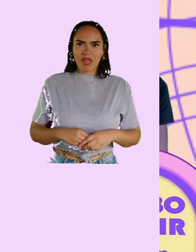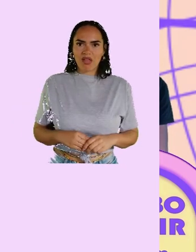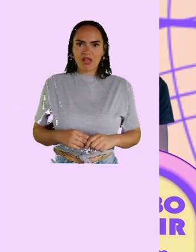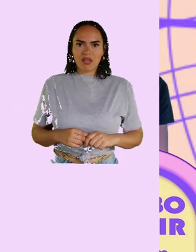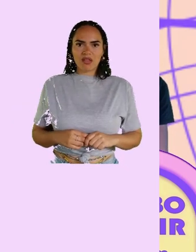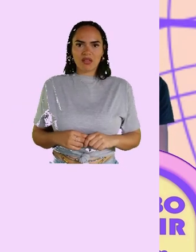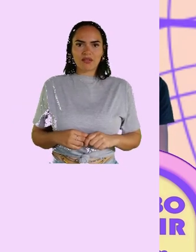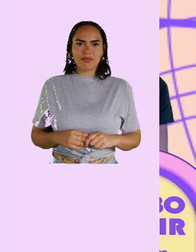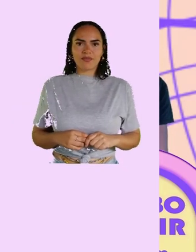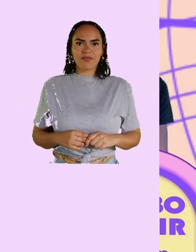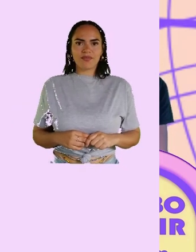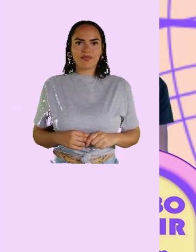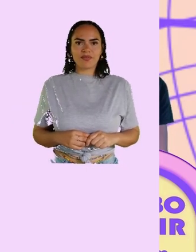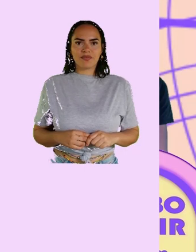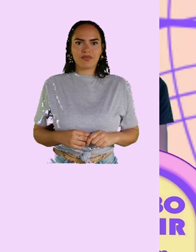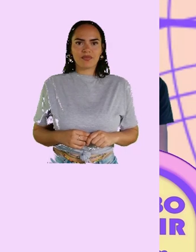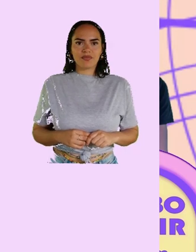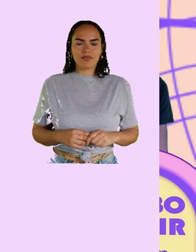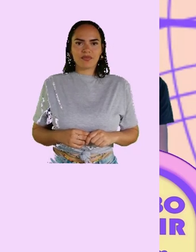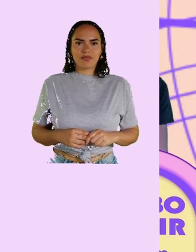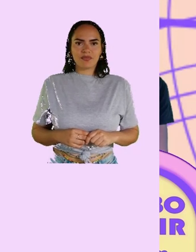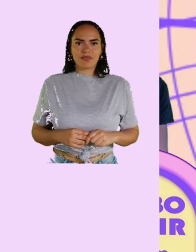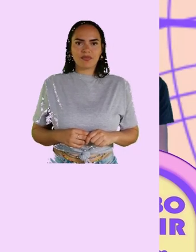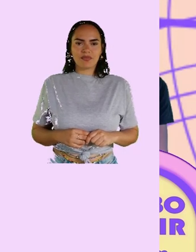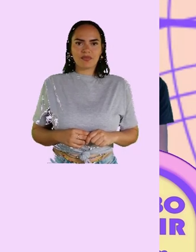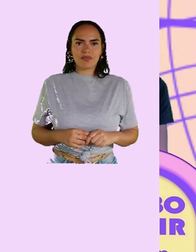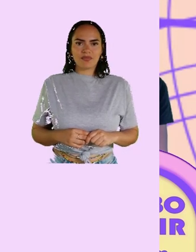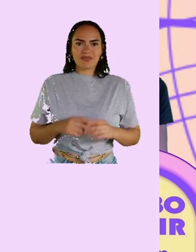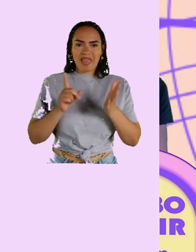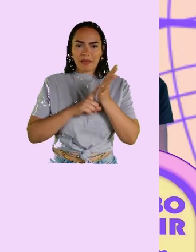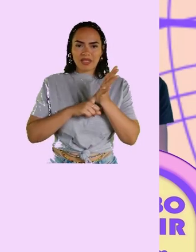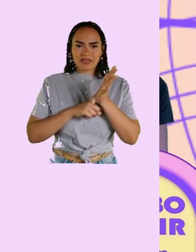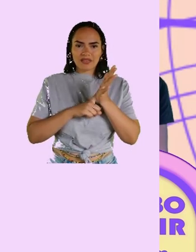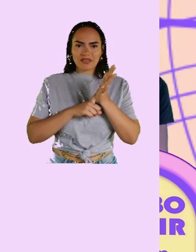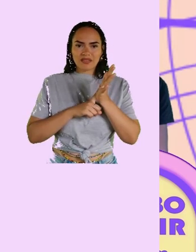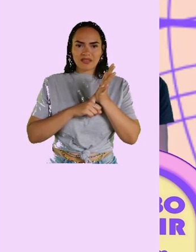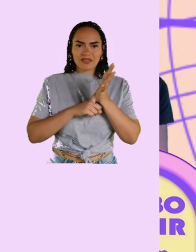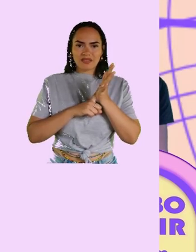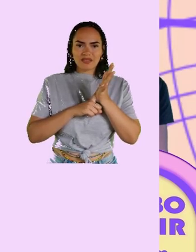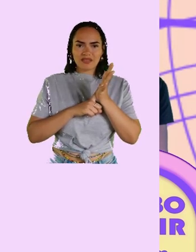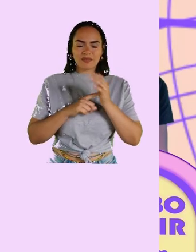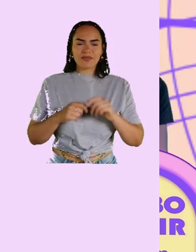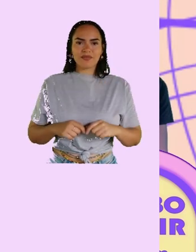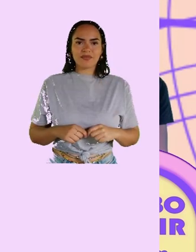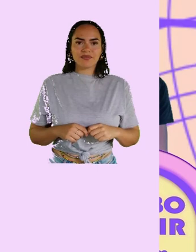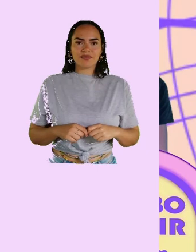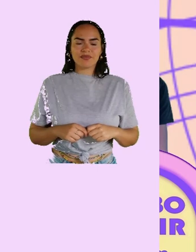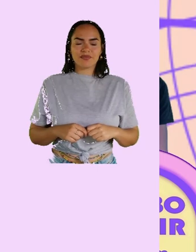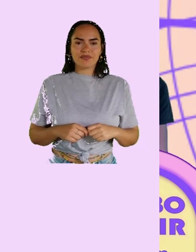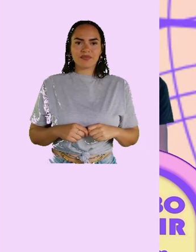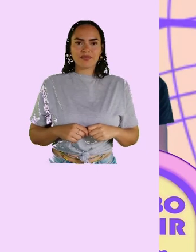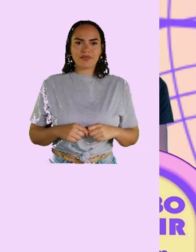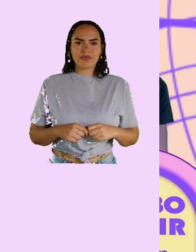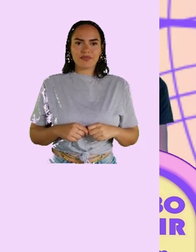All right. What type of subatomic particle is an electron? Lepton. Correct. What is the rarest blood type